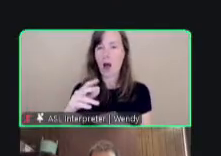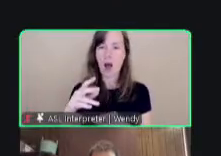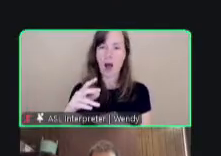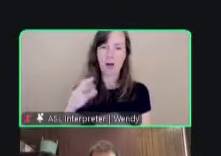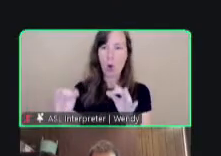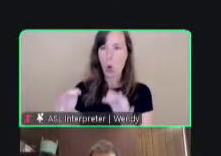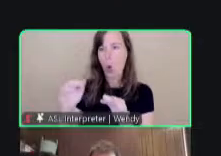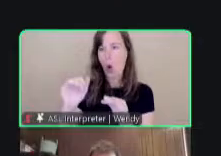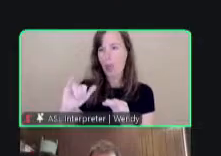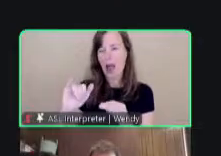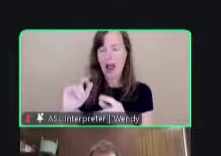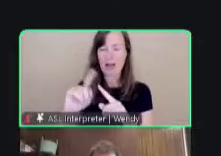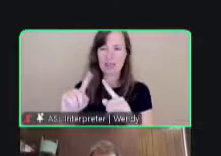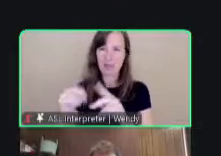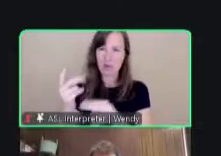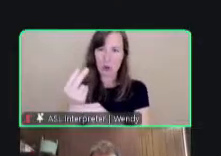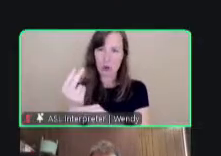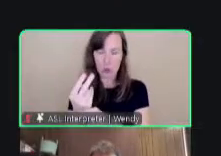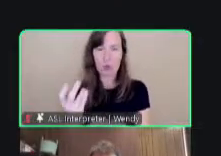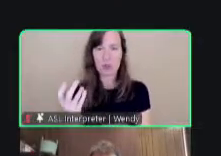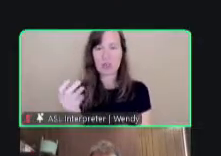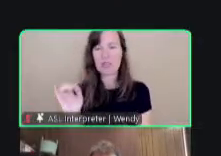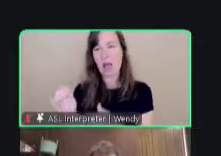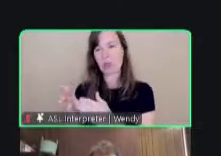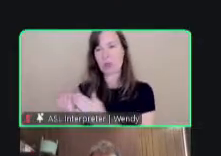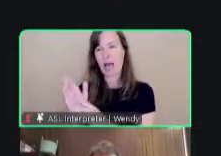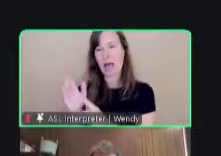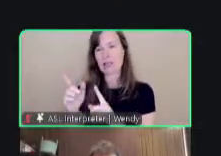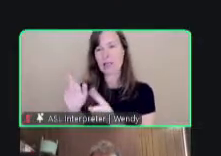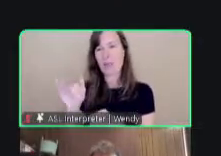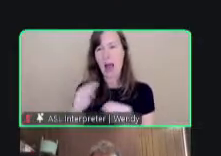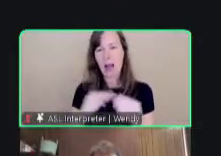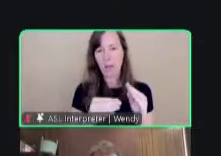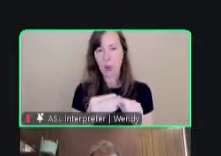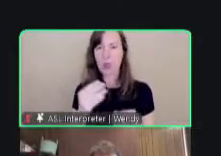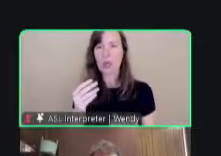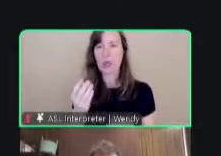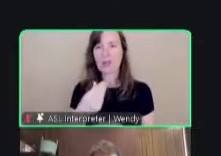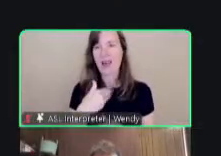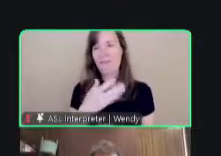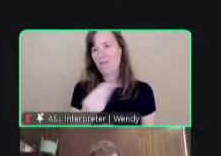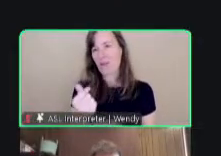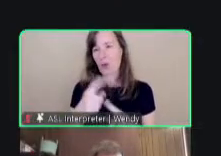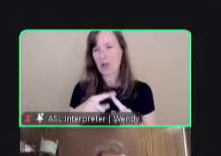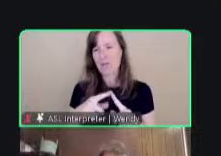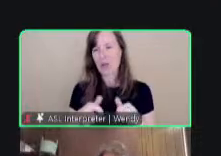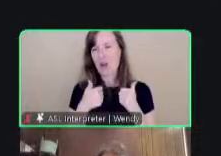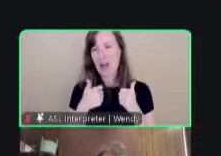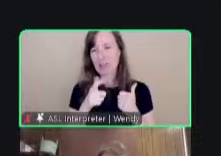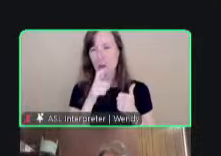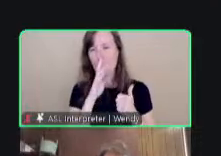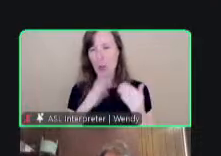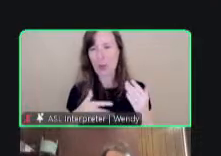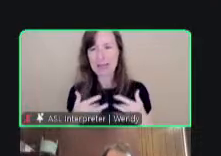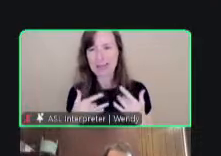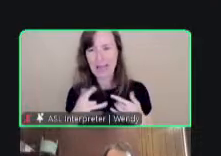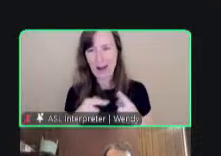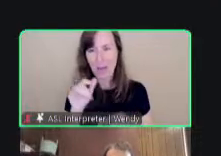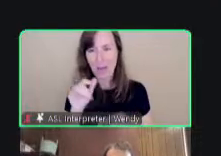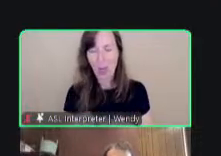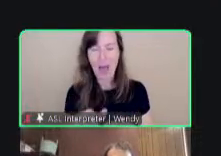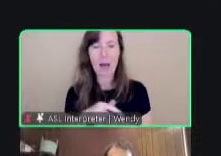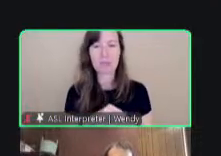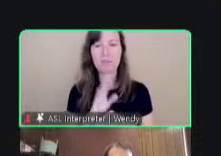request from the community. So I can think of a couple of residents who are going to be very excited about that feature. We'll be